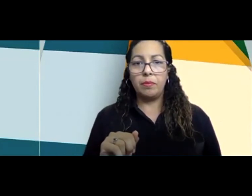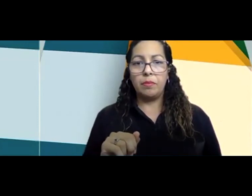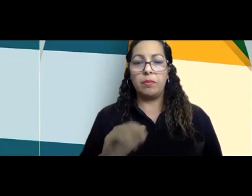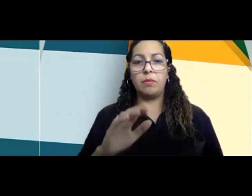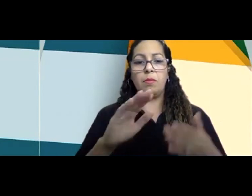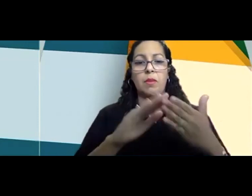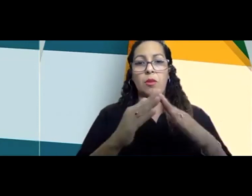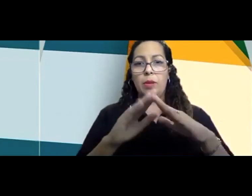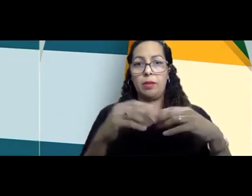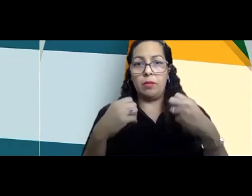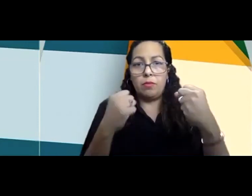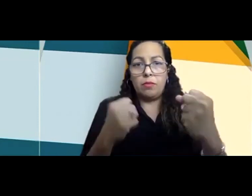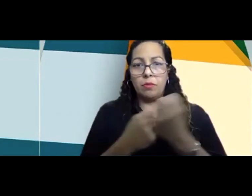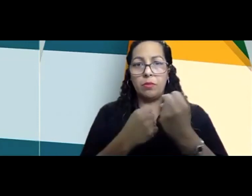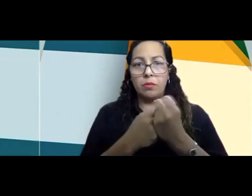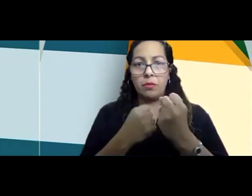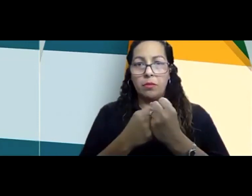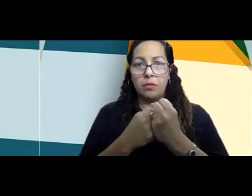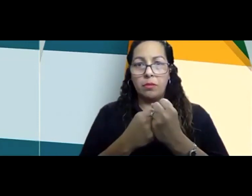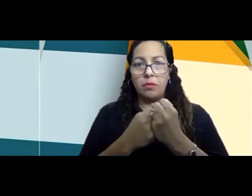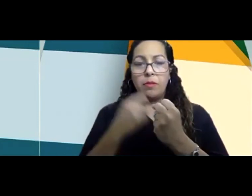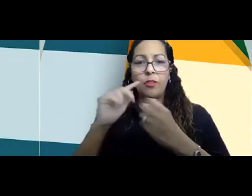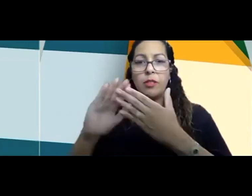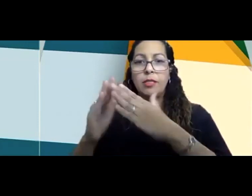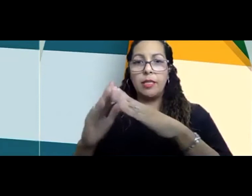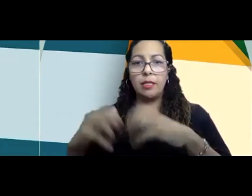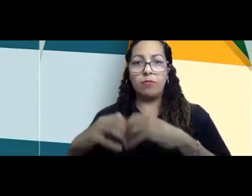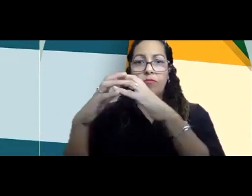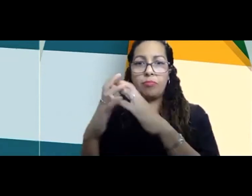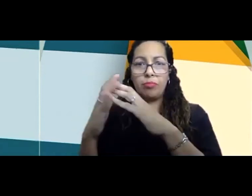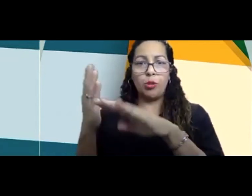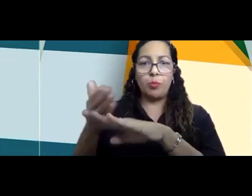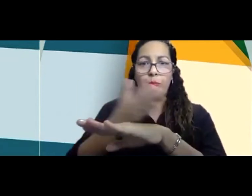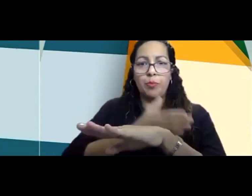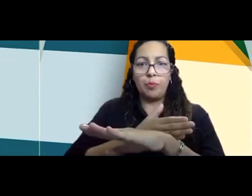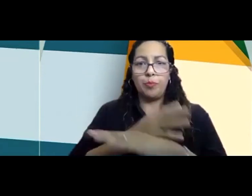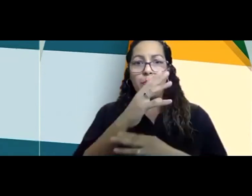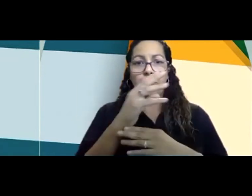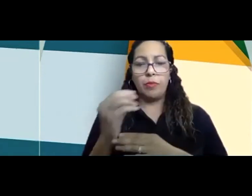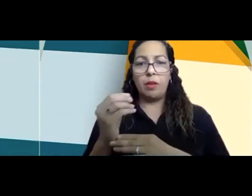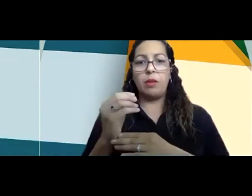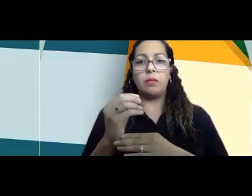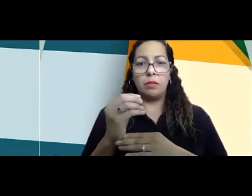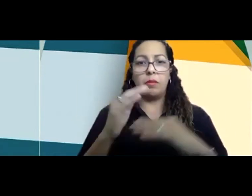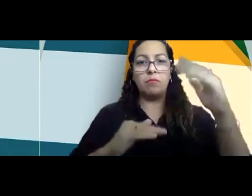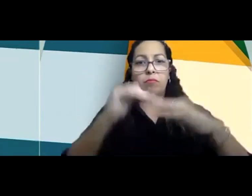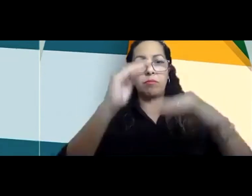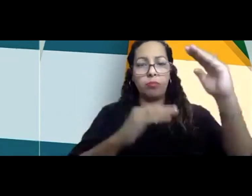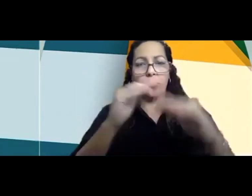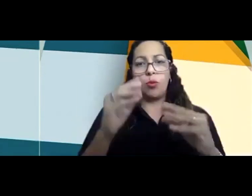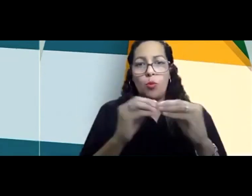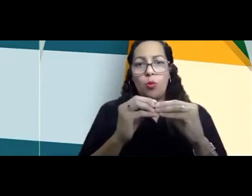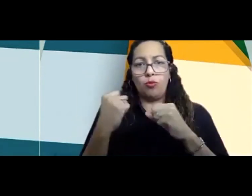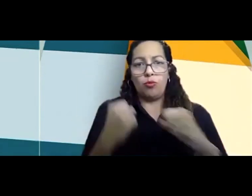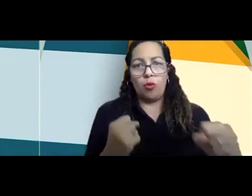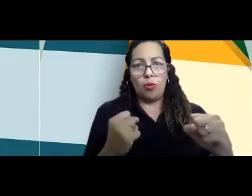resilience, centers program, city revitalization program, and critical infrastructure resilience program.